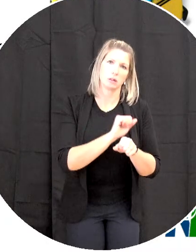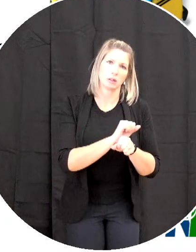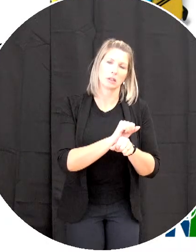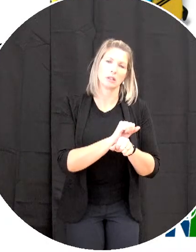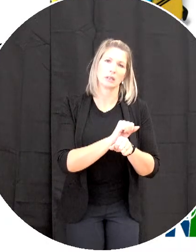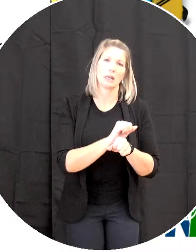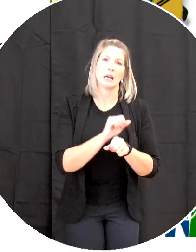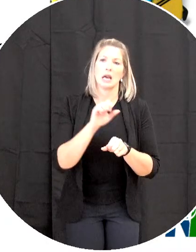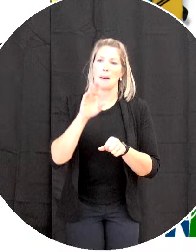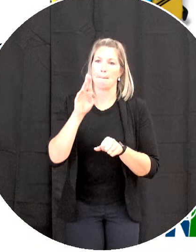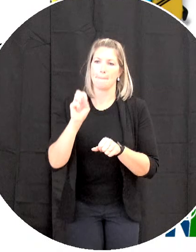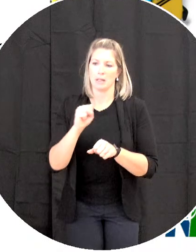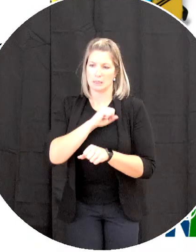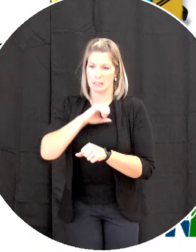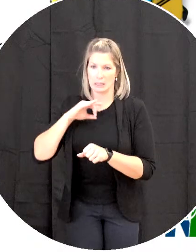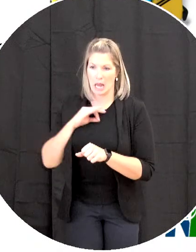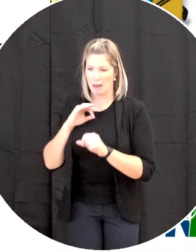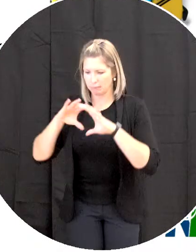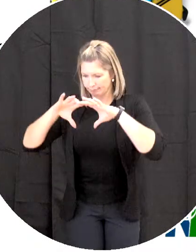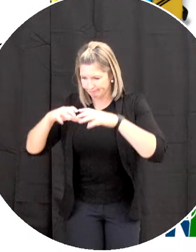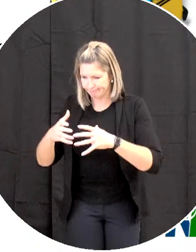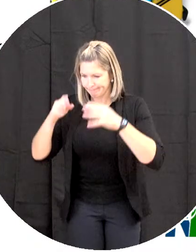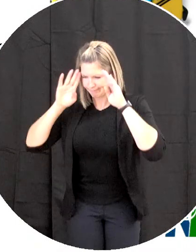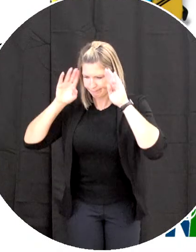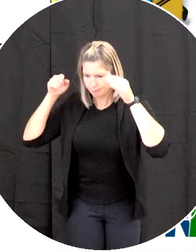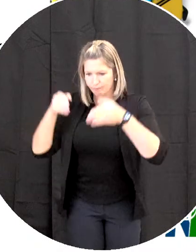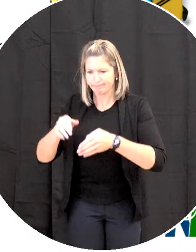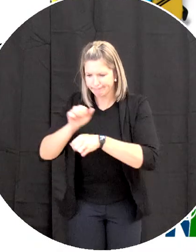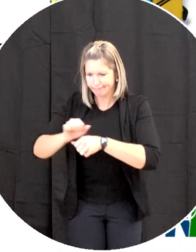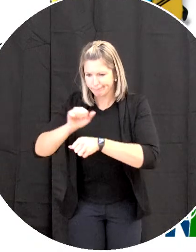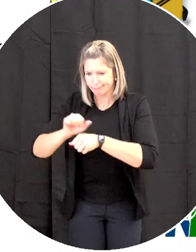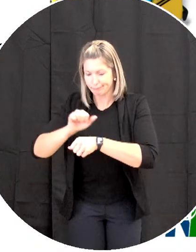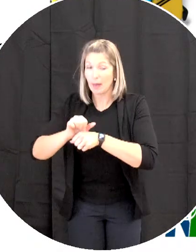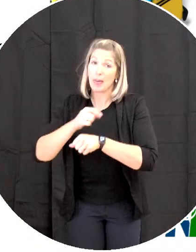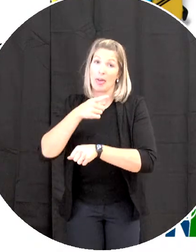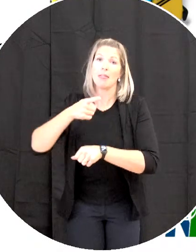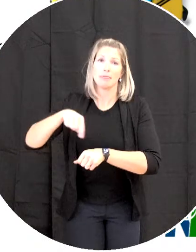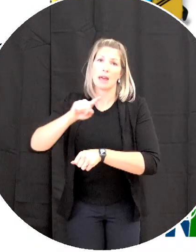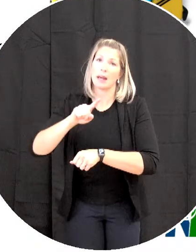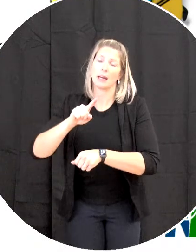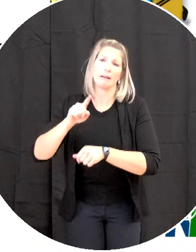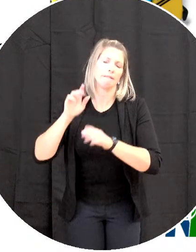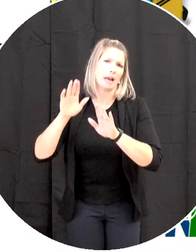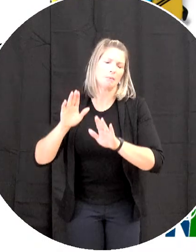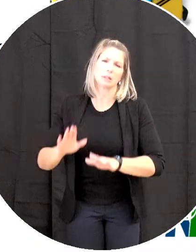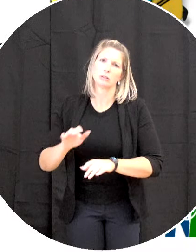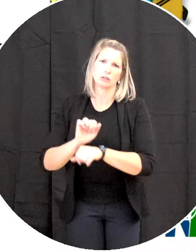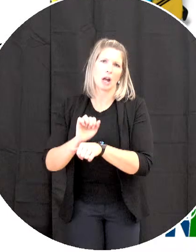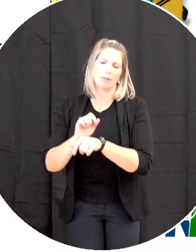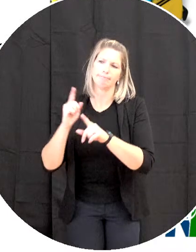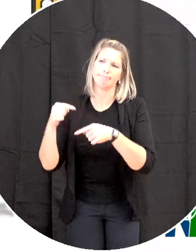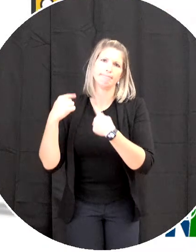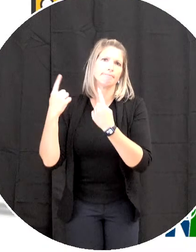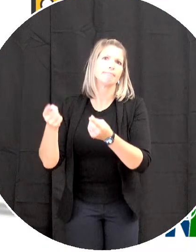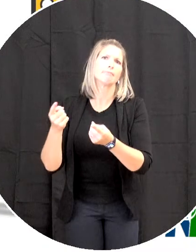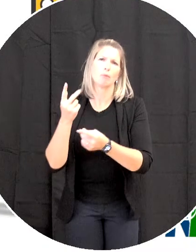who really pulled through and are making this happen as we move into September. Phenomenal effort.